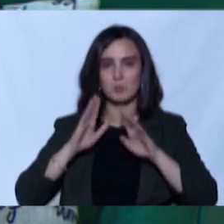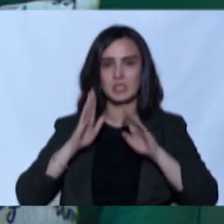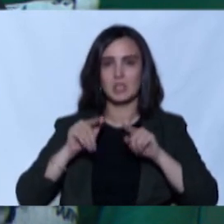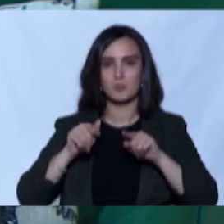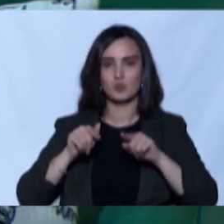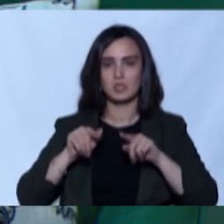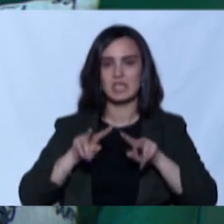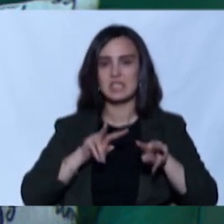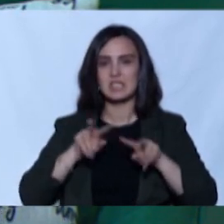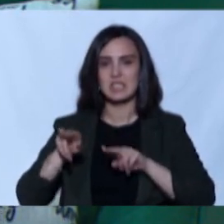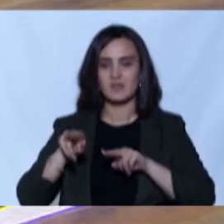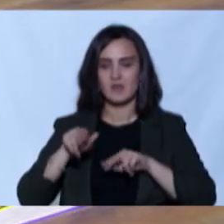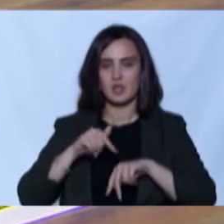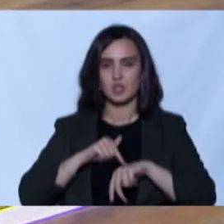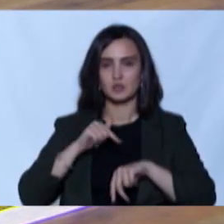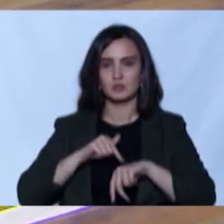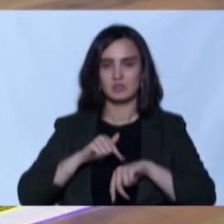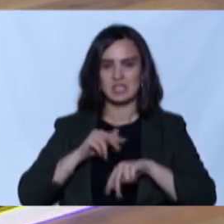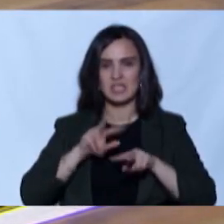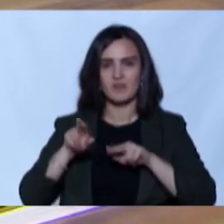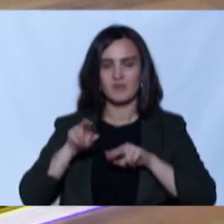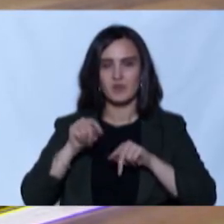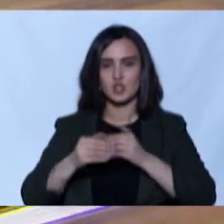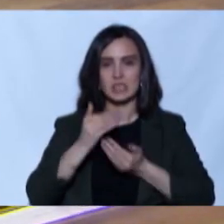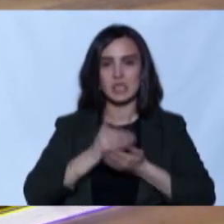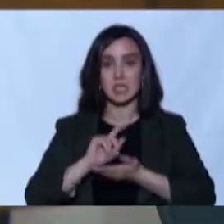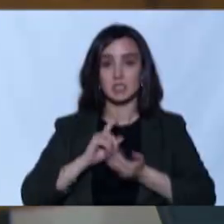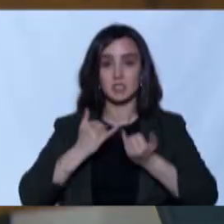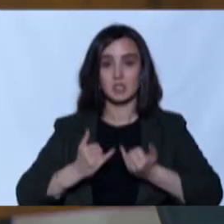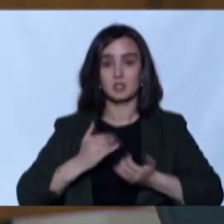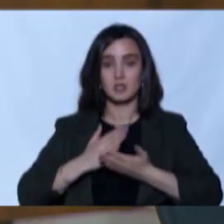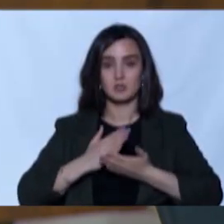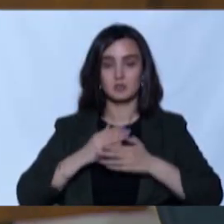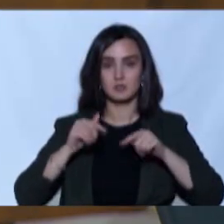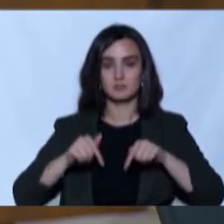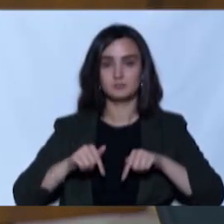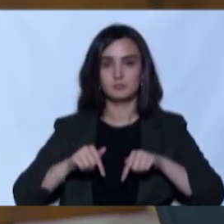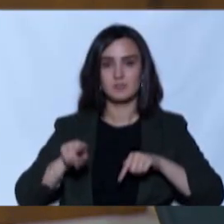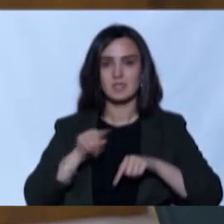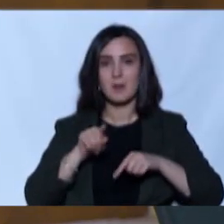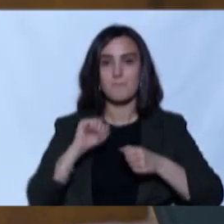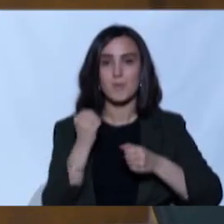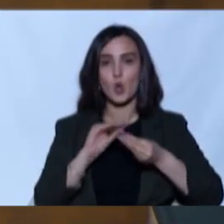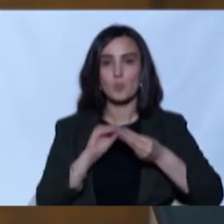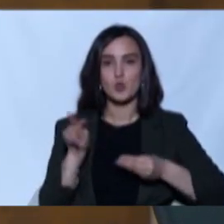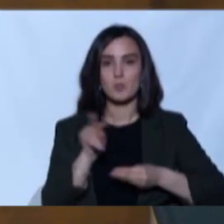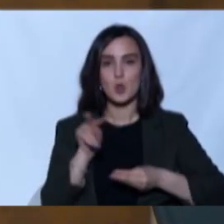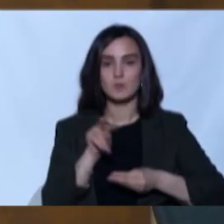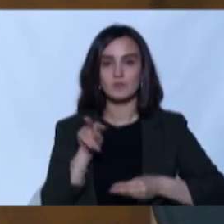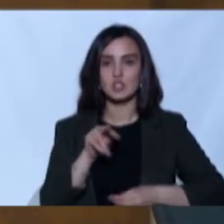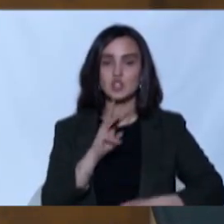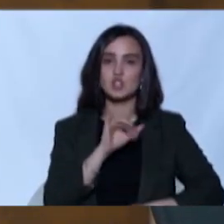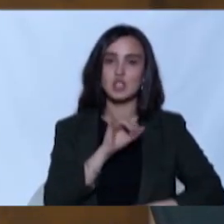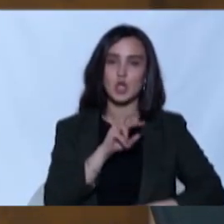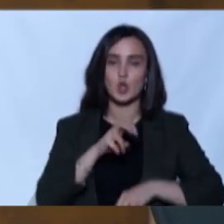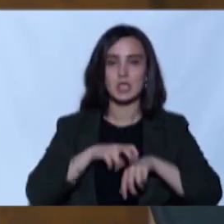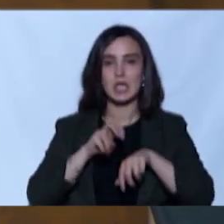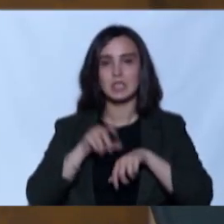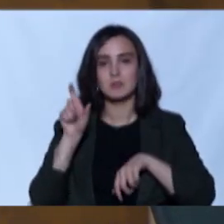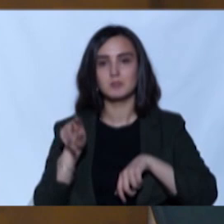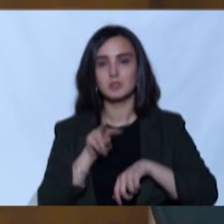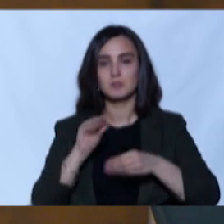much the same appeal. There's an excellent point that comes up from this. Friendship, the friendship between them is a key point as